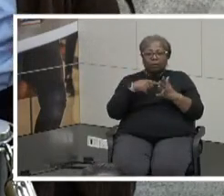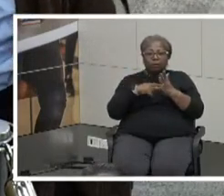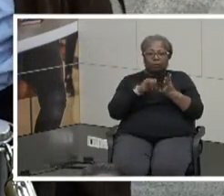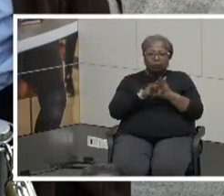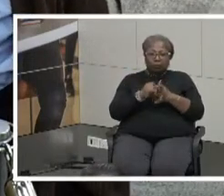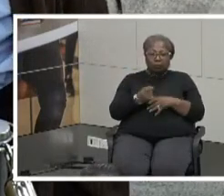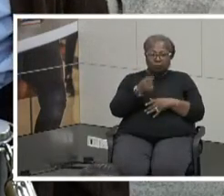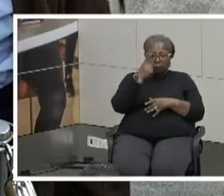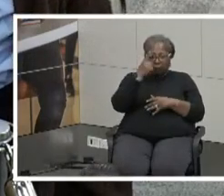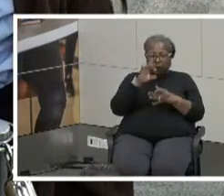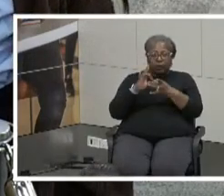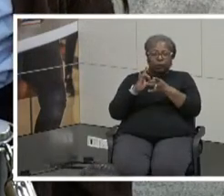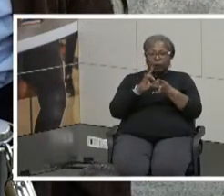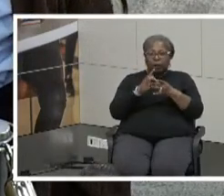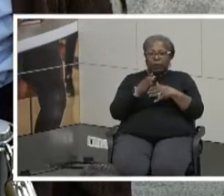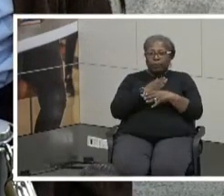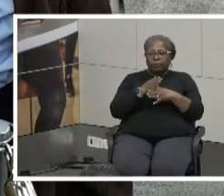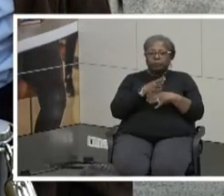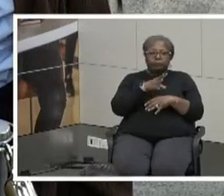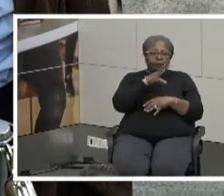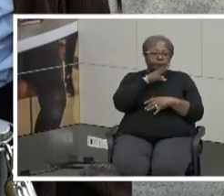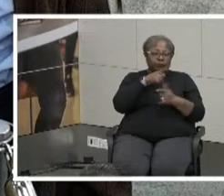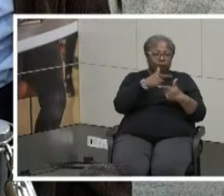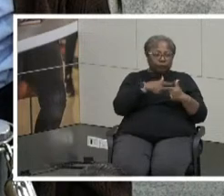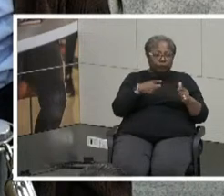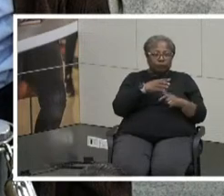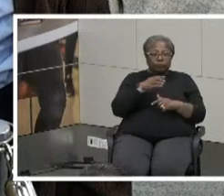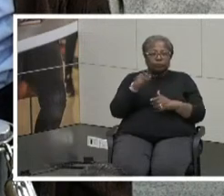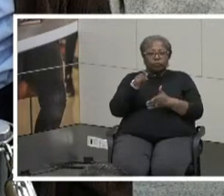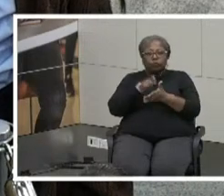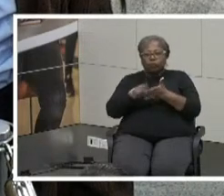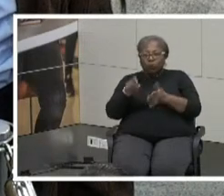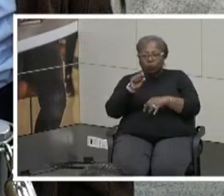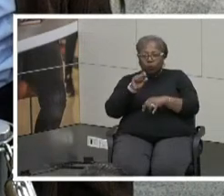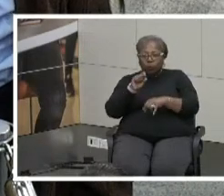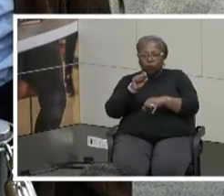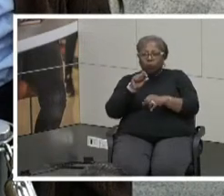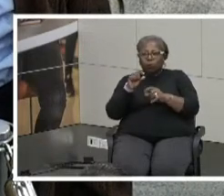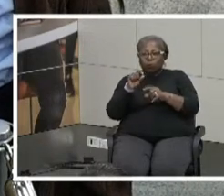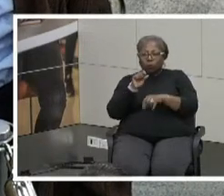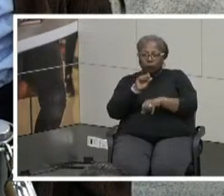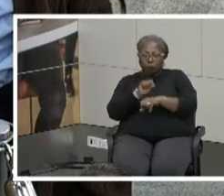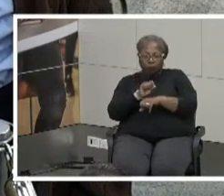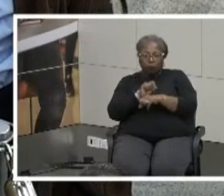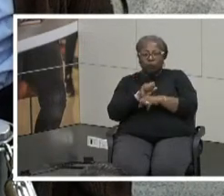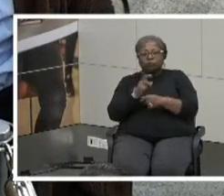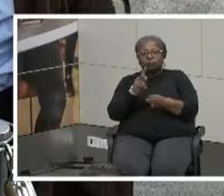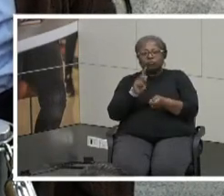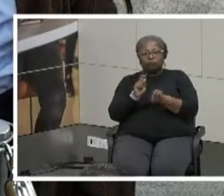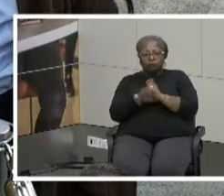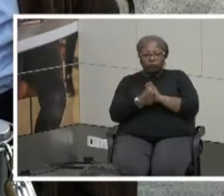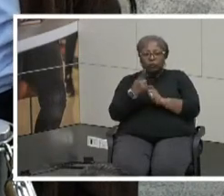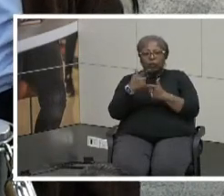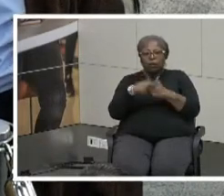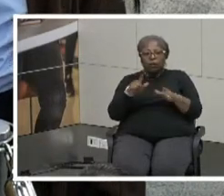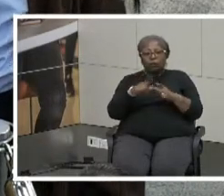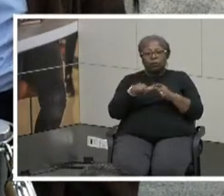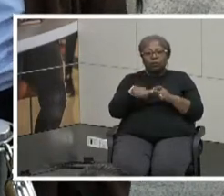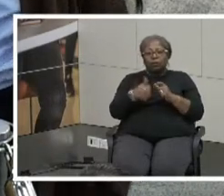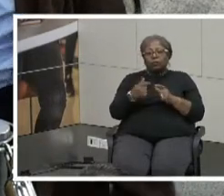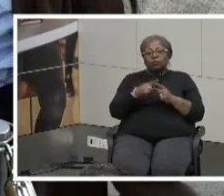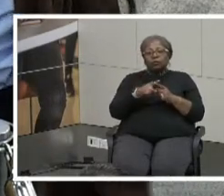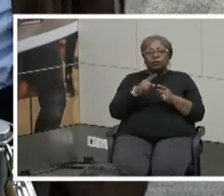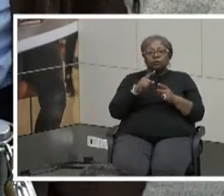that understanding the relationship between the spoken language and the written word transfers from one language to another to reach